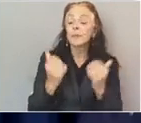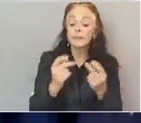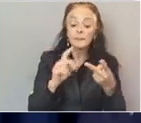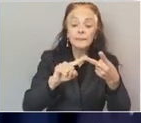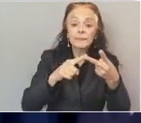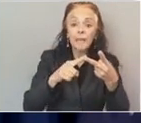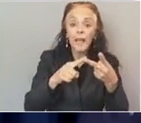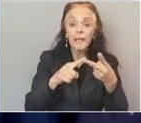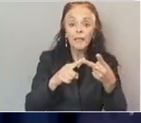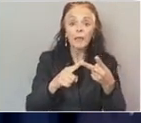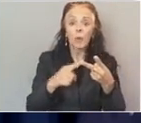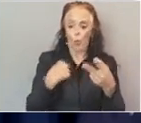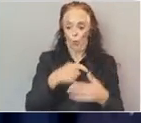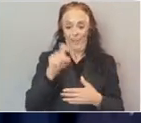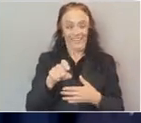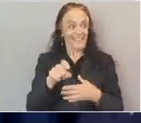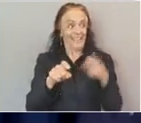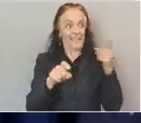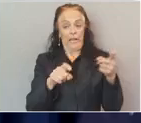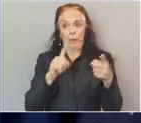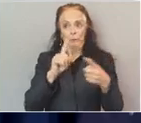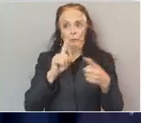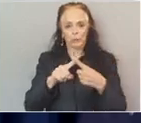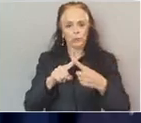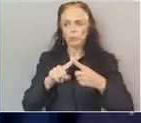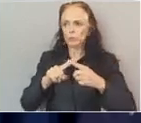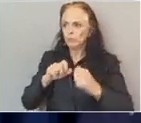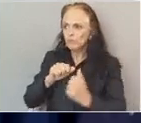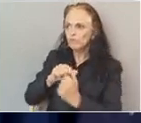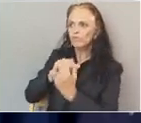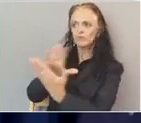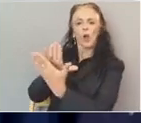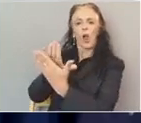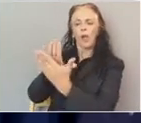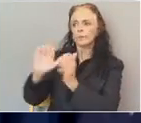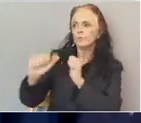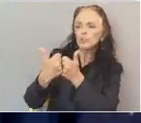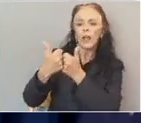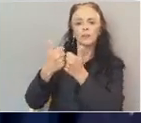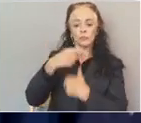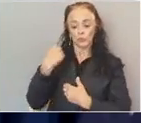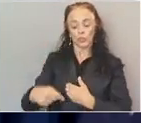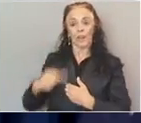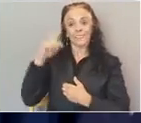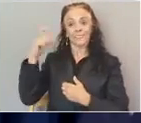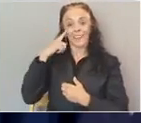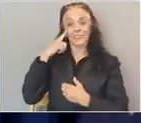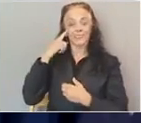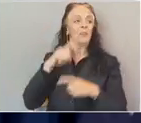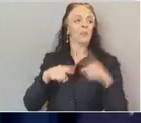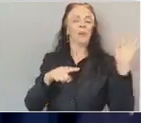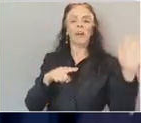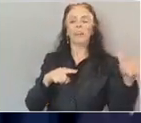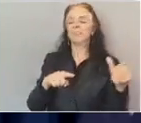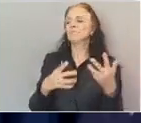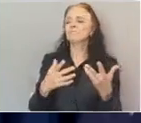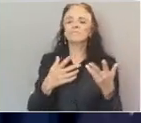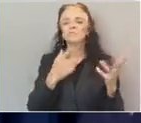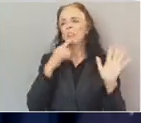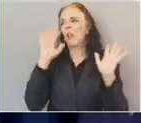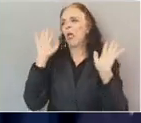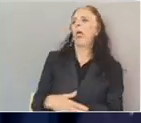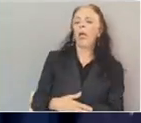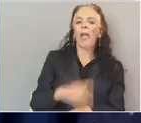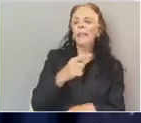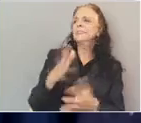government, he caved. On January 24th, he praised the transparency of the Chinese